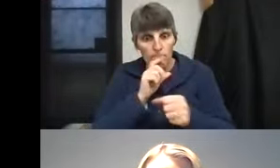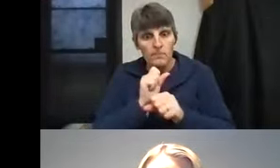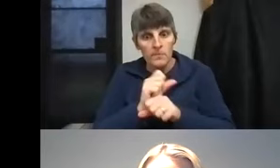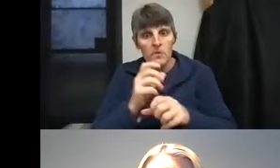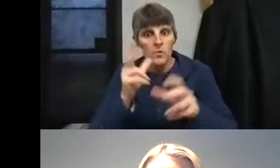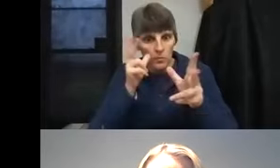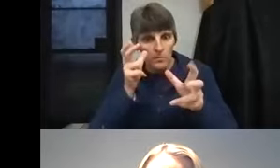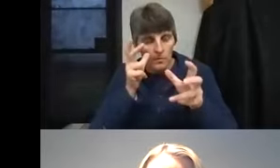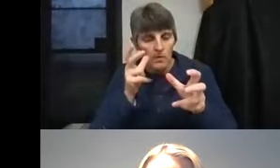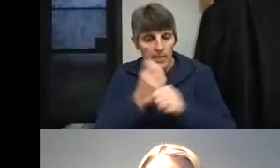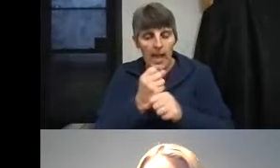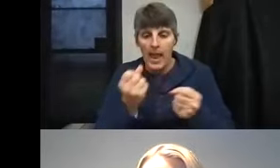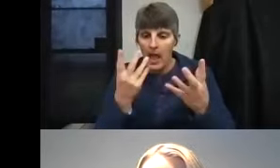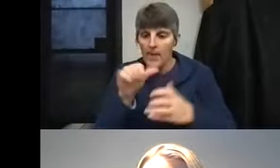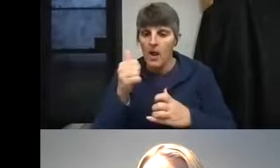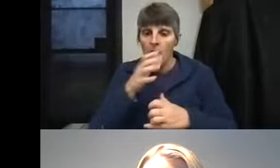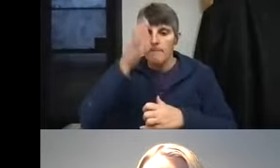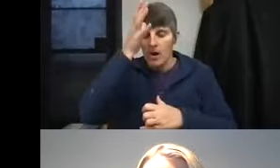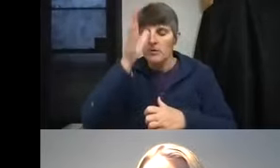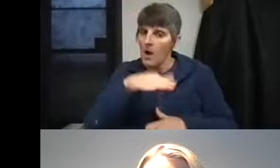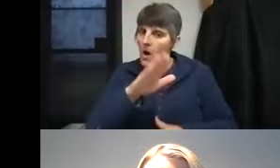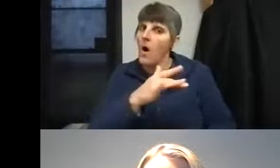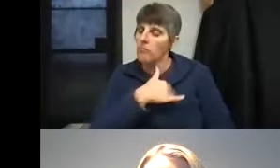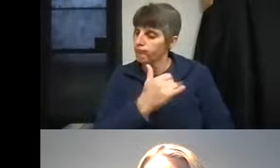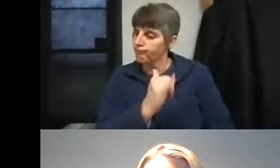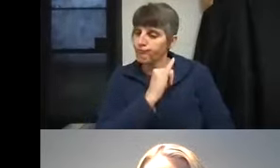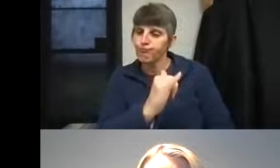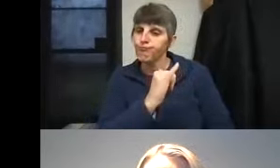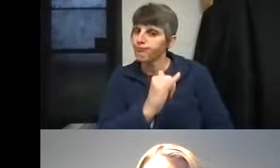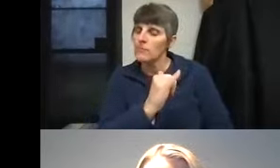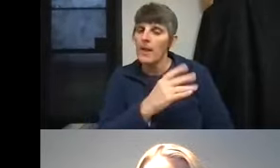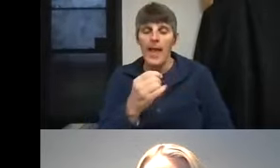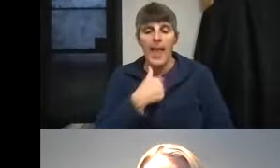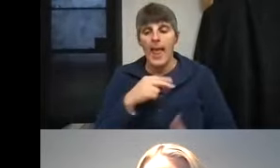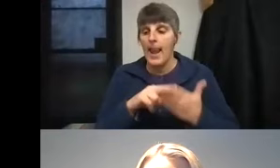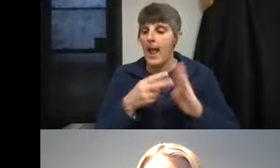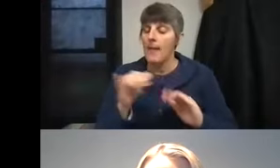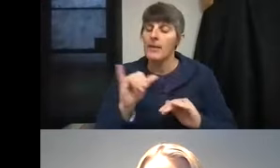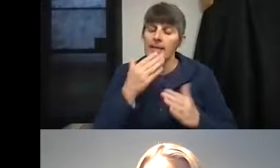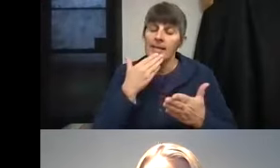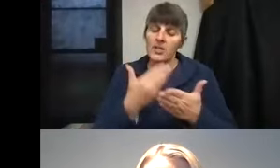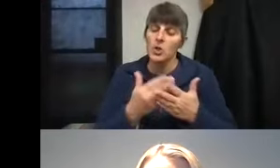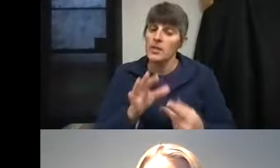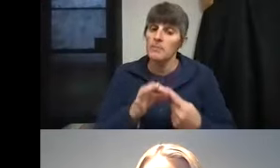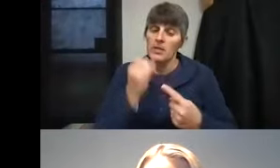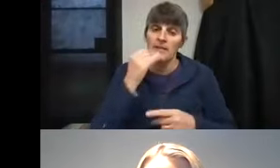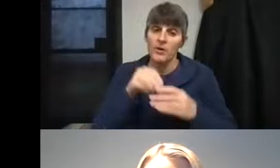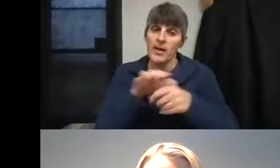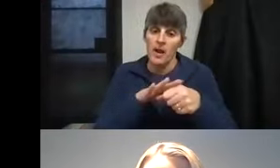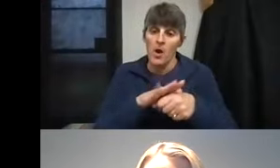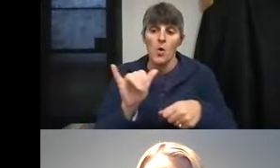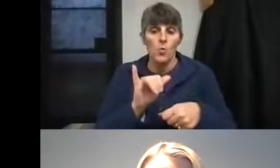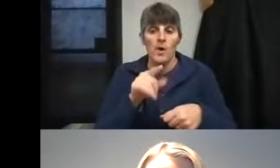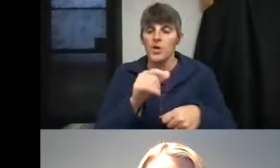get, and how many other parents would be like, I feel you. And I mean, like, it is good for, especially if you're in an area where you're